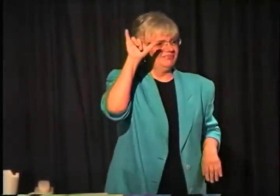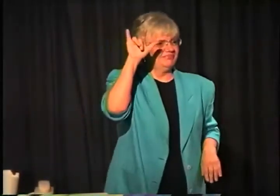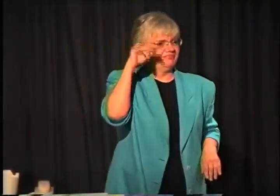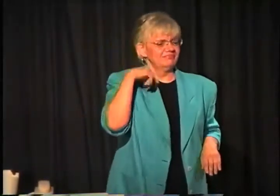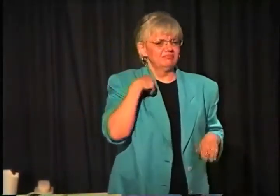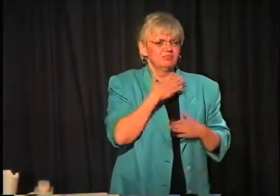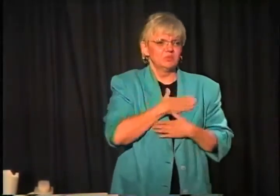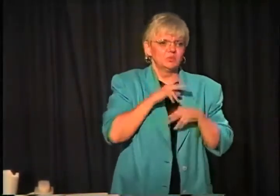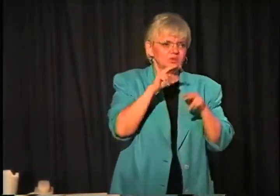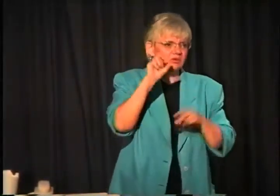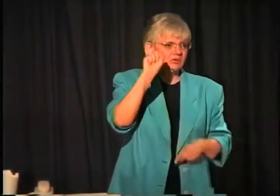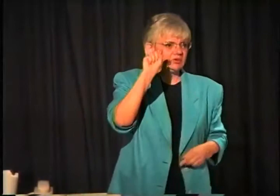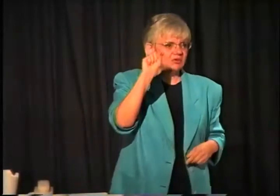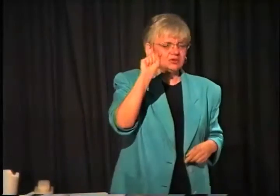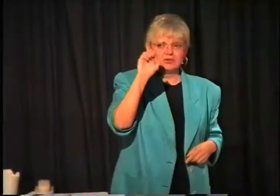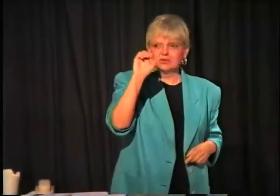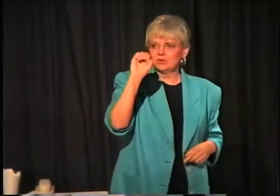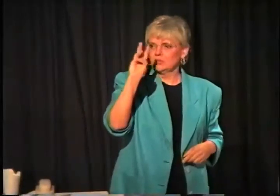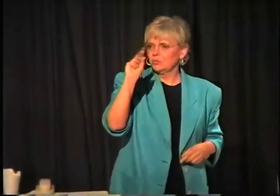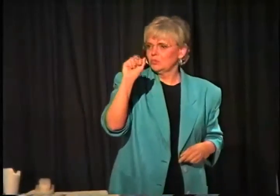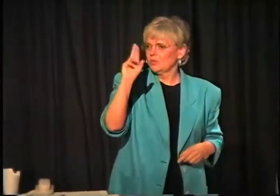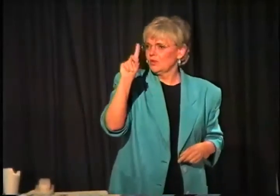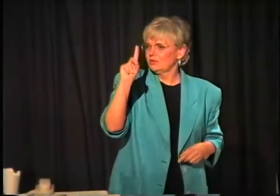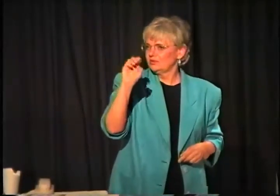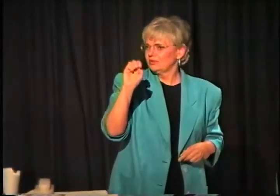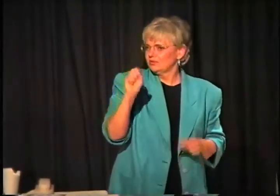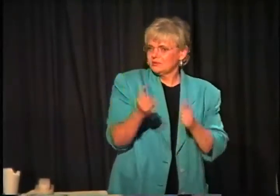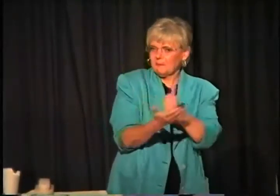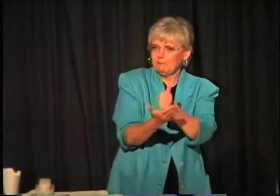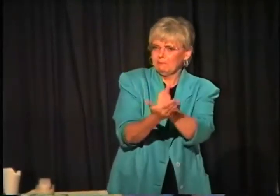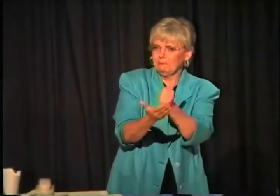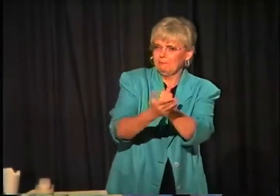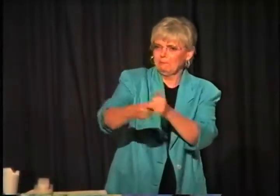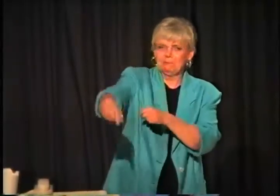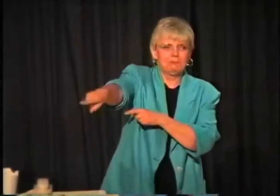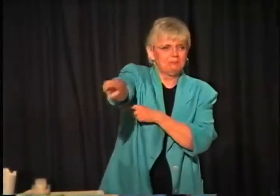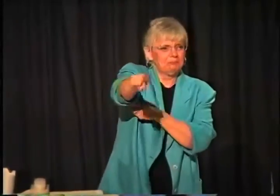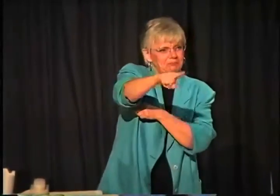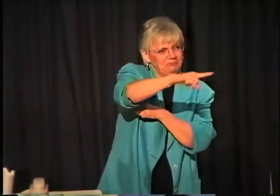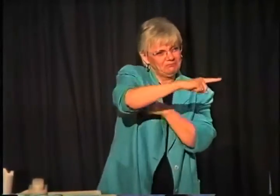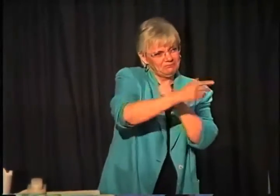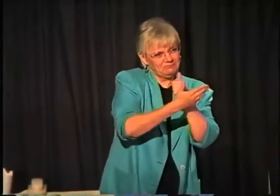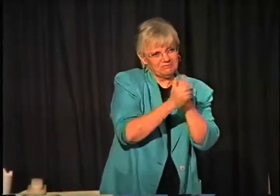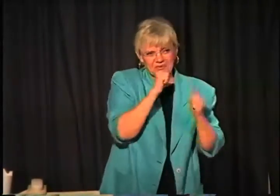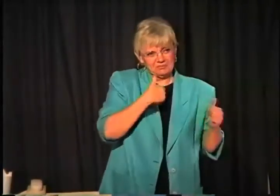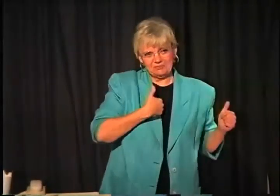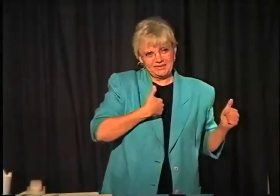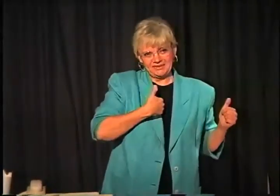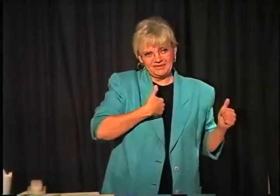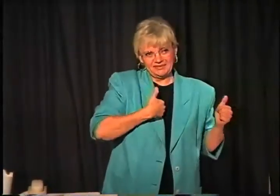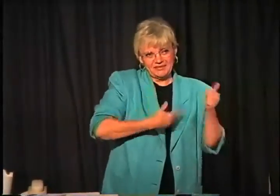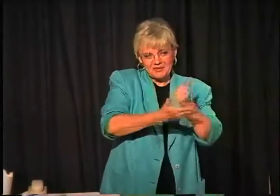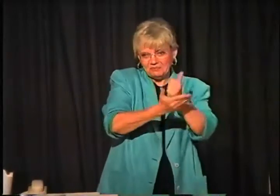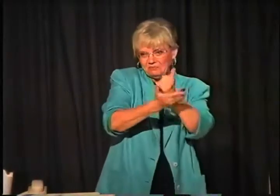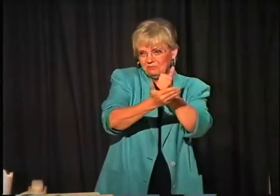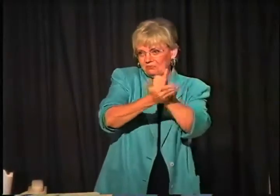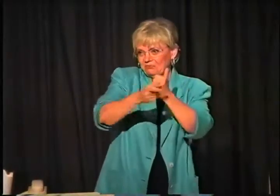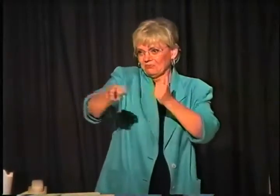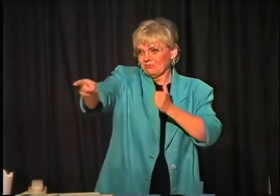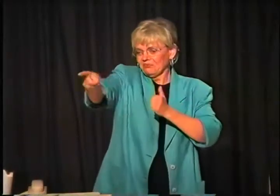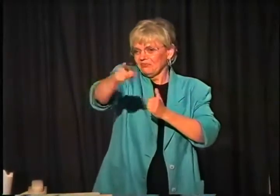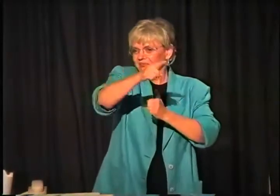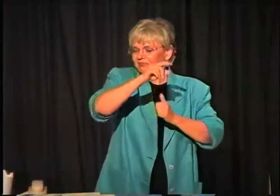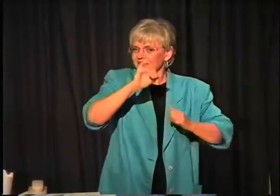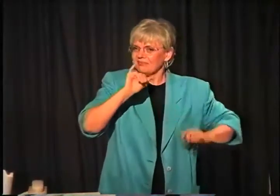One of my favorite places to sit back and watch my subjects, hearing people, is on an airplane. And I realize that the reason they have